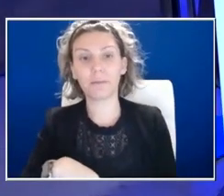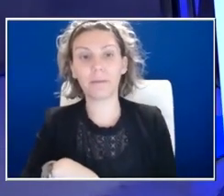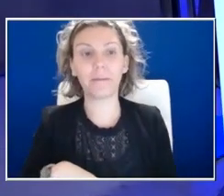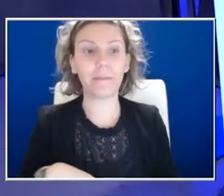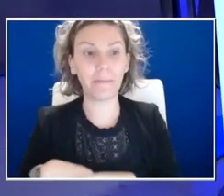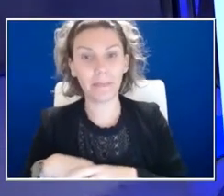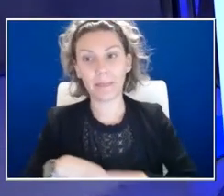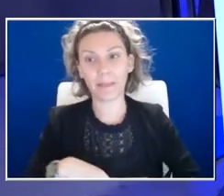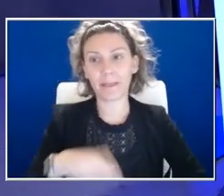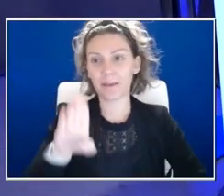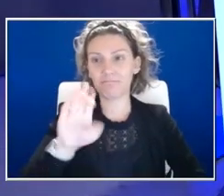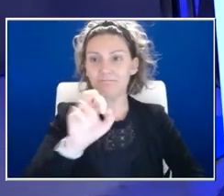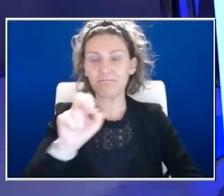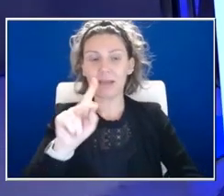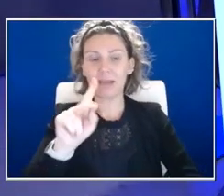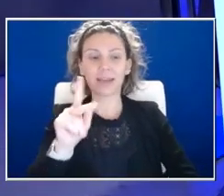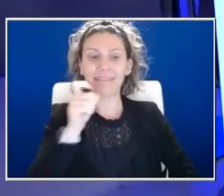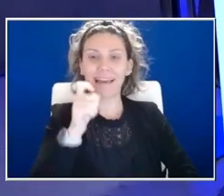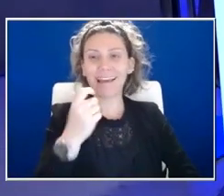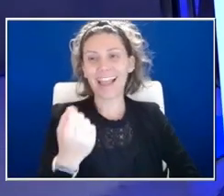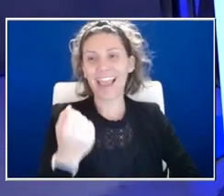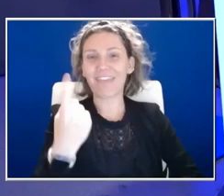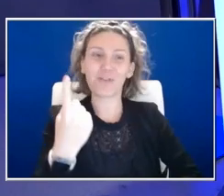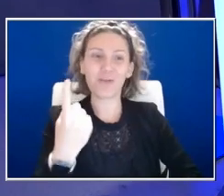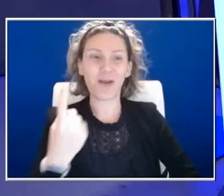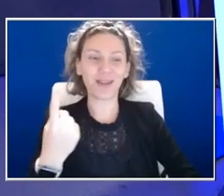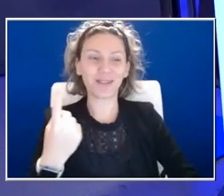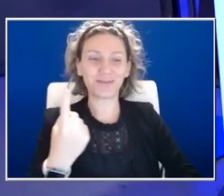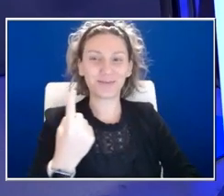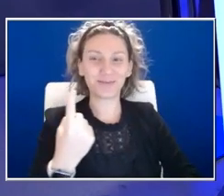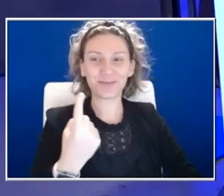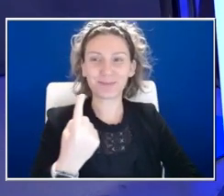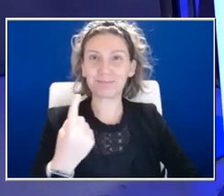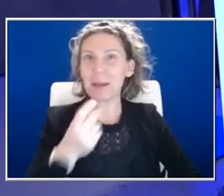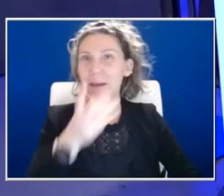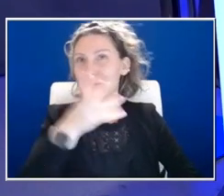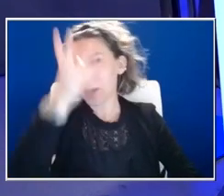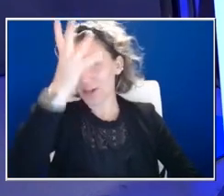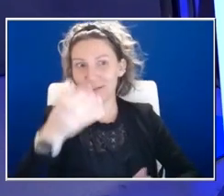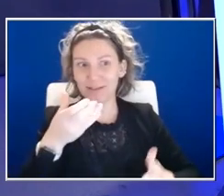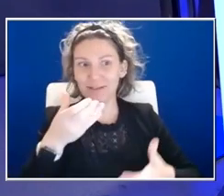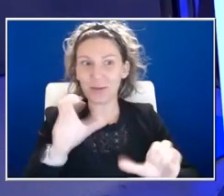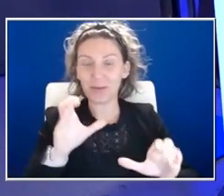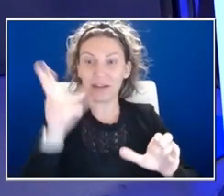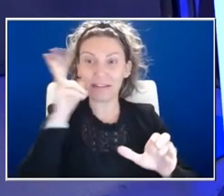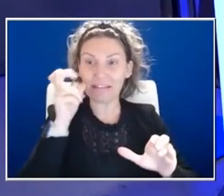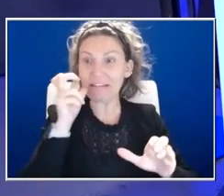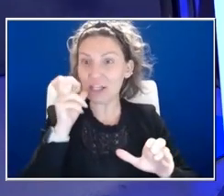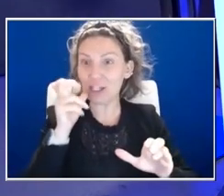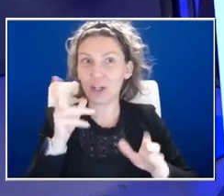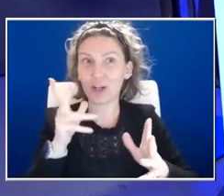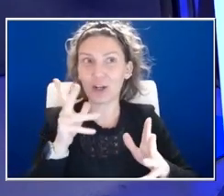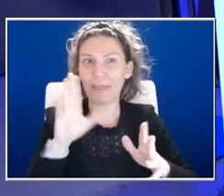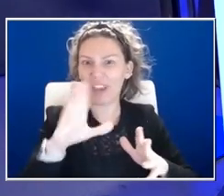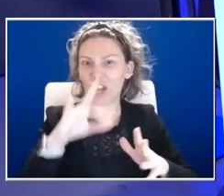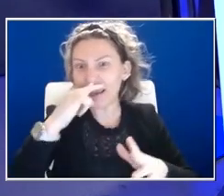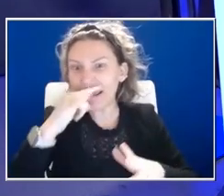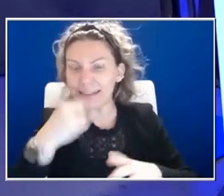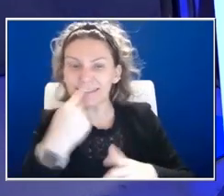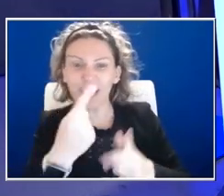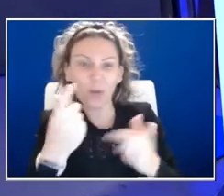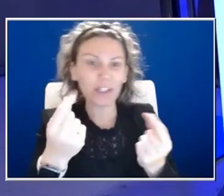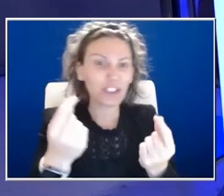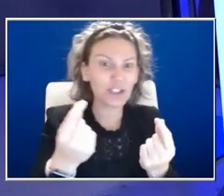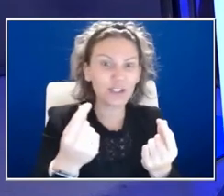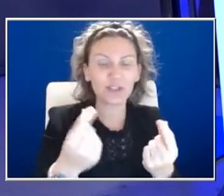everybody. Let's be honest. Parents don't want to hear their kids tell them what to do. That's true. So how do we do it? How do we delegate? My kids never wanted me to tell